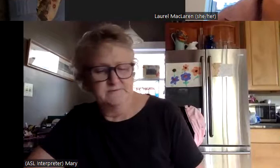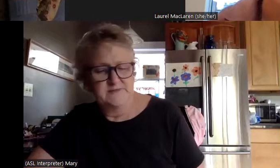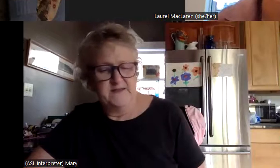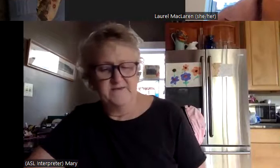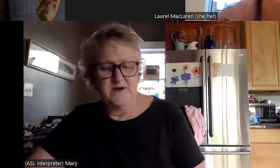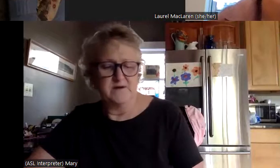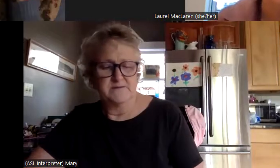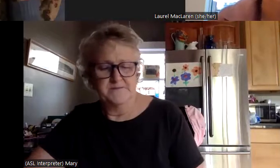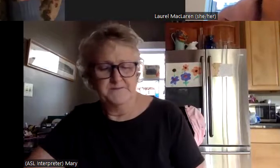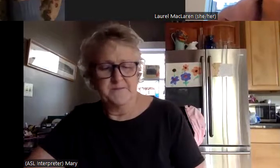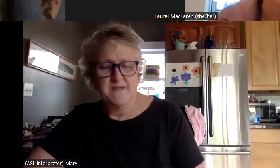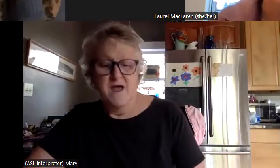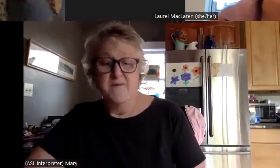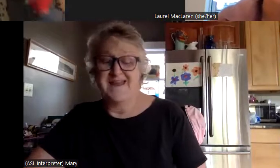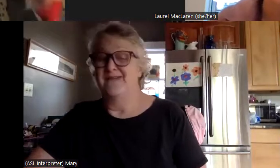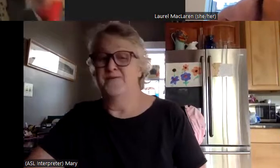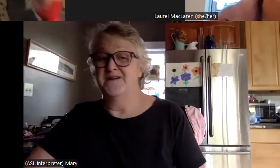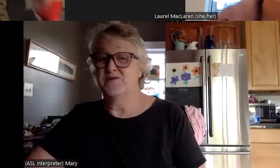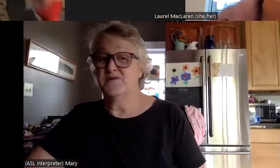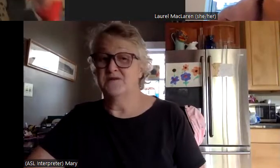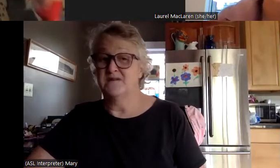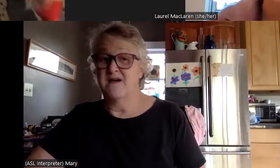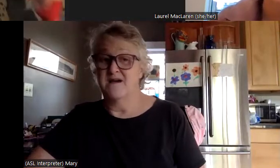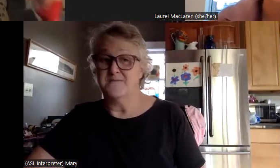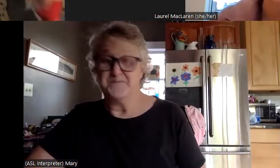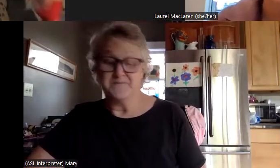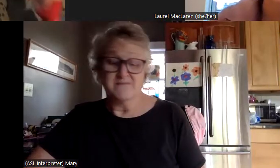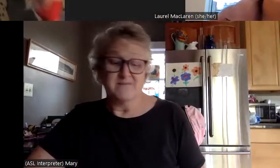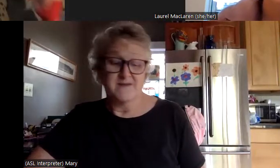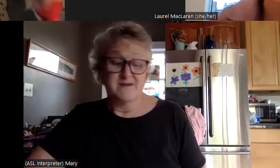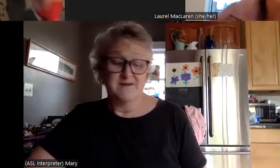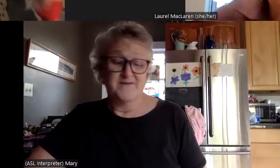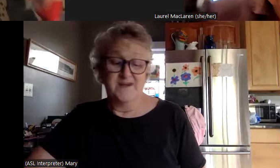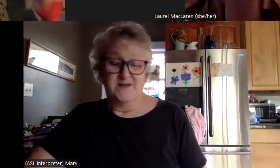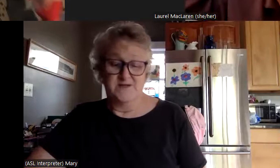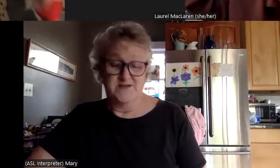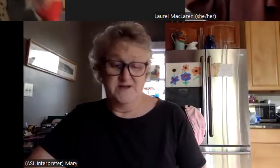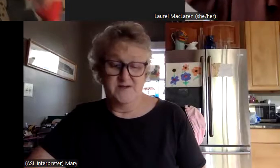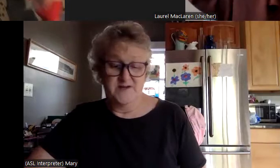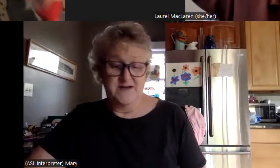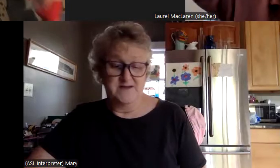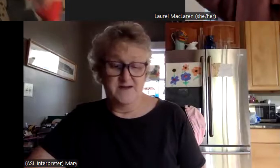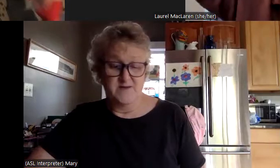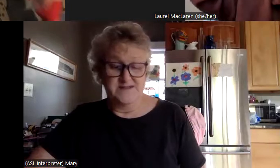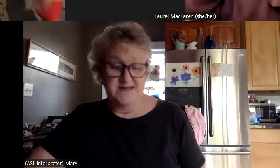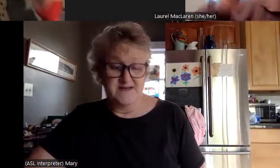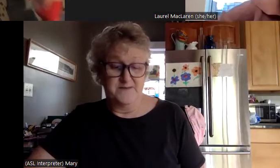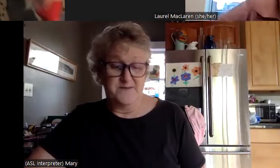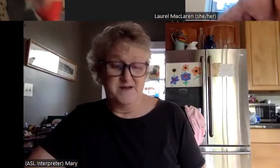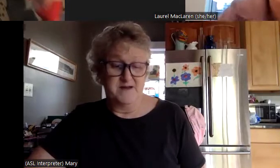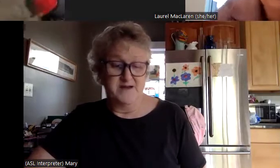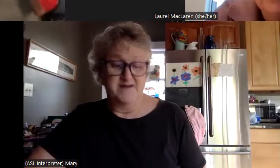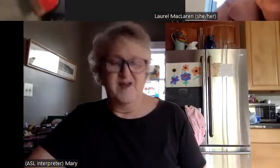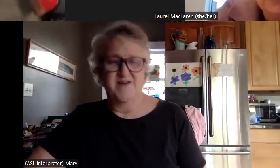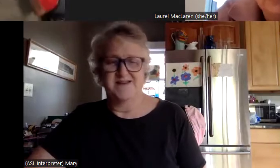color in the fall. Yeah. But I It is have a pretty cool very dramatic. video to share with you guys, and I will send it,